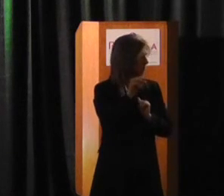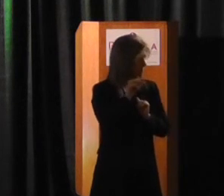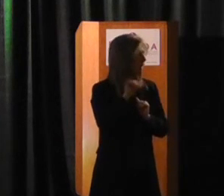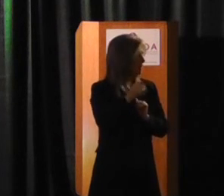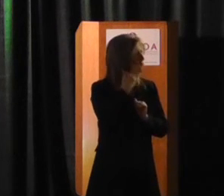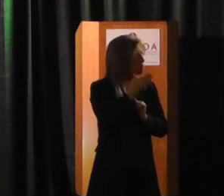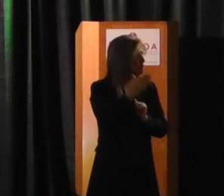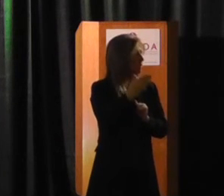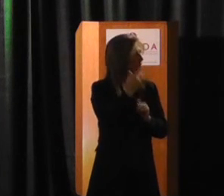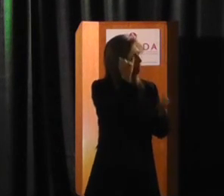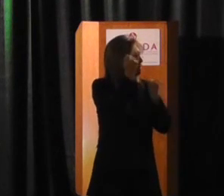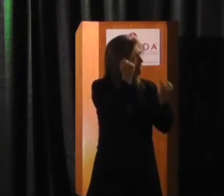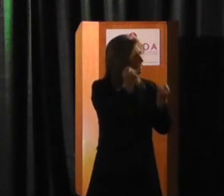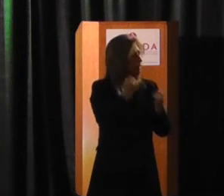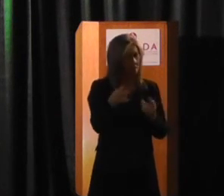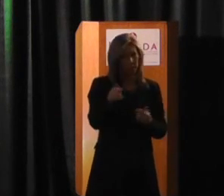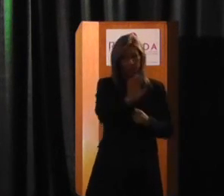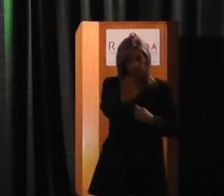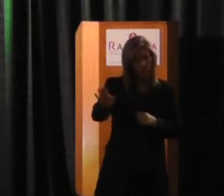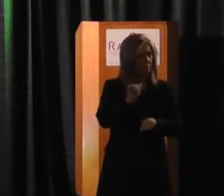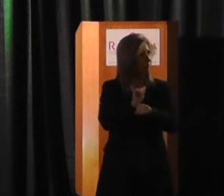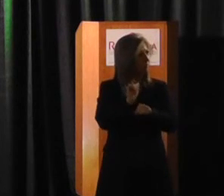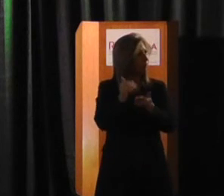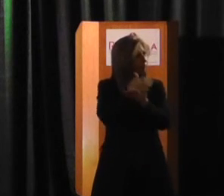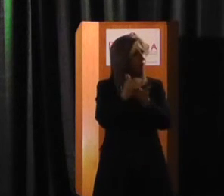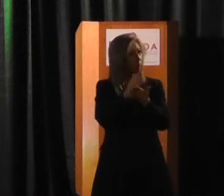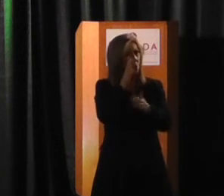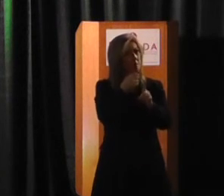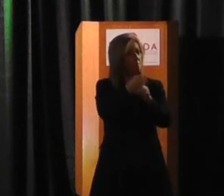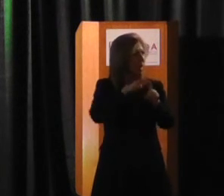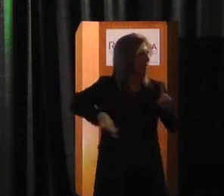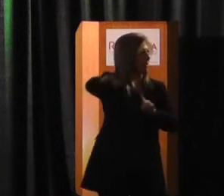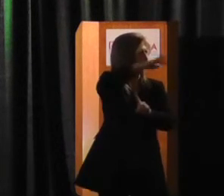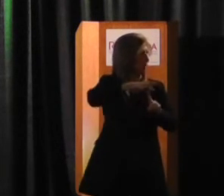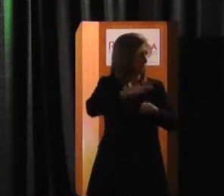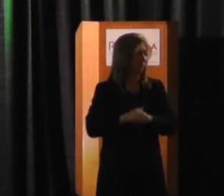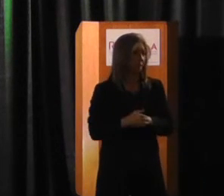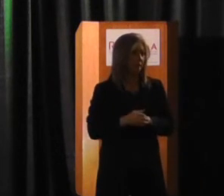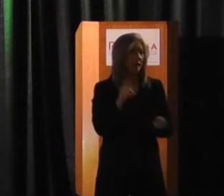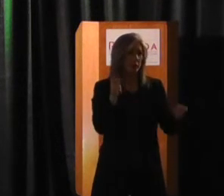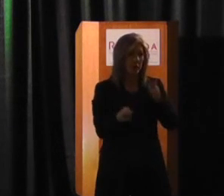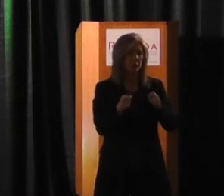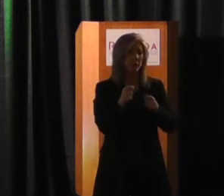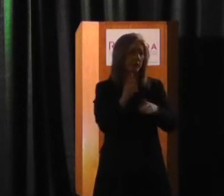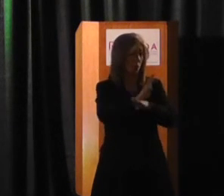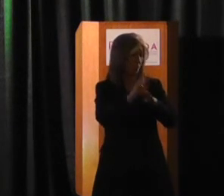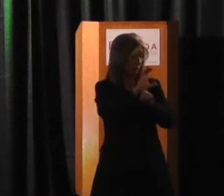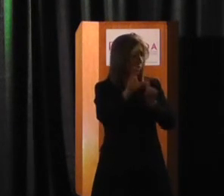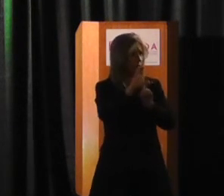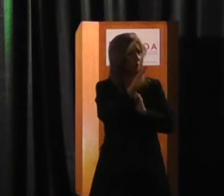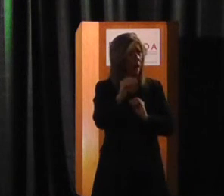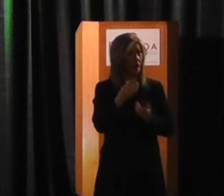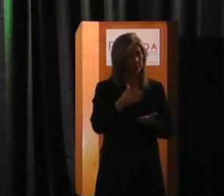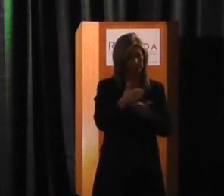want. It impacts corporate culture, which money can't buy, and there are financial gains to be had. Even in the tough economic